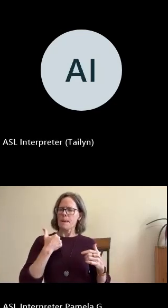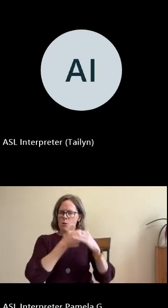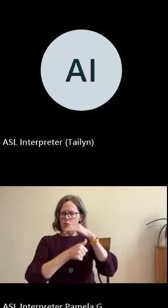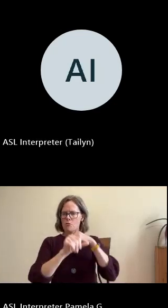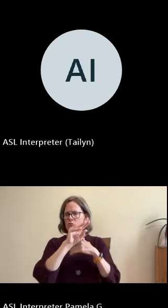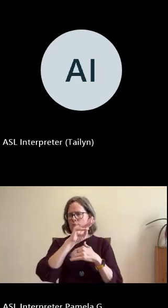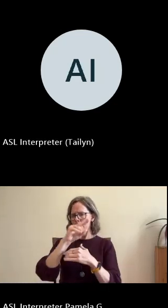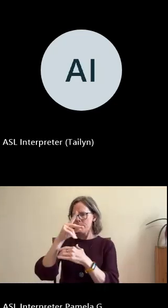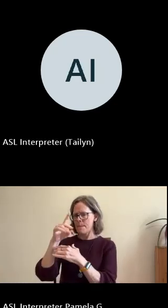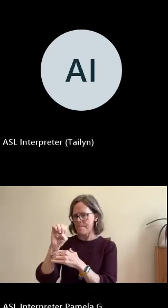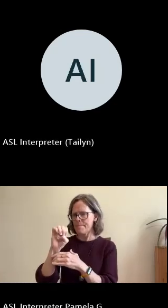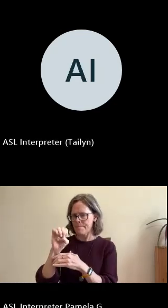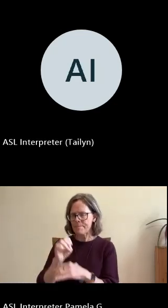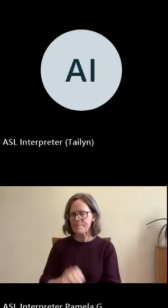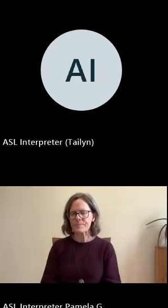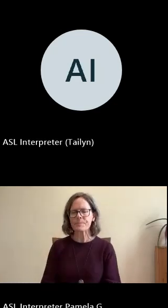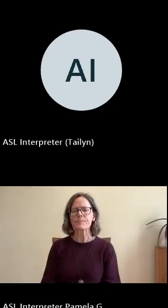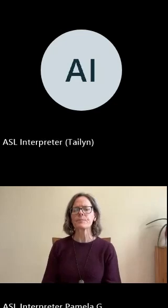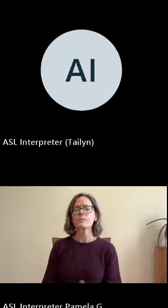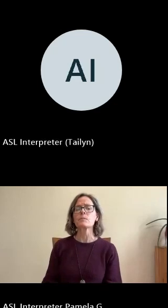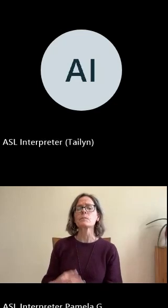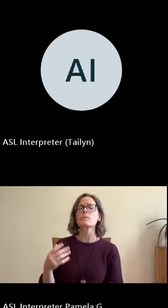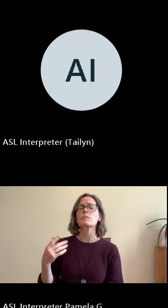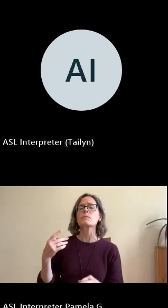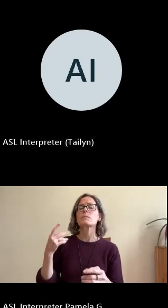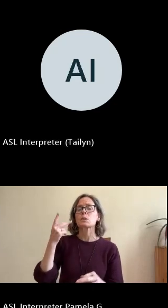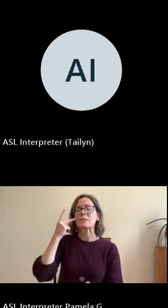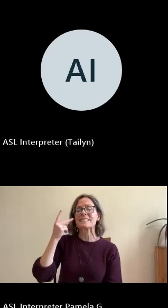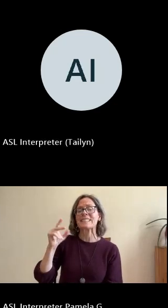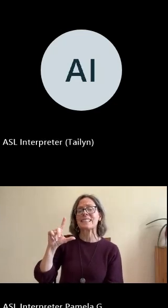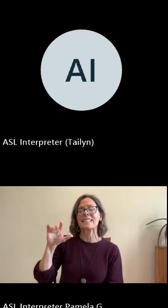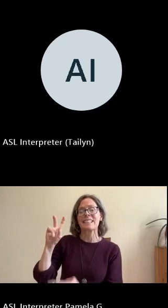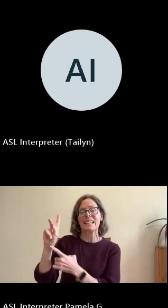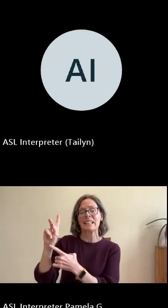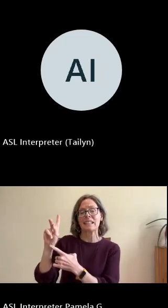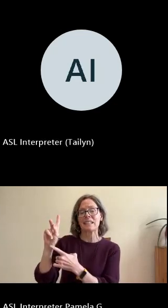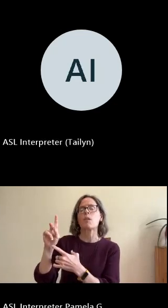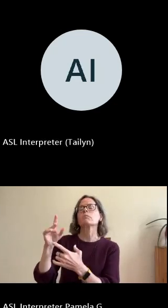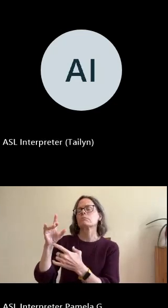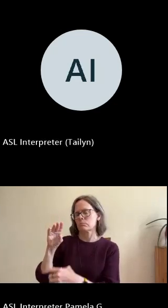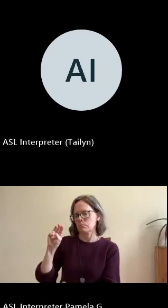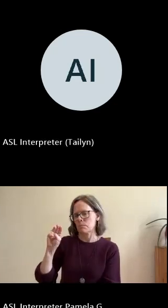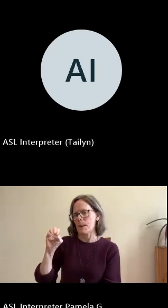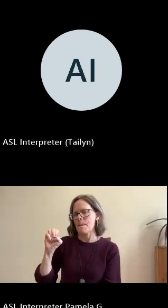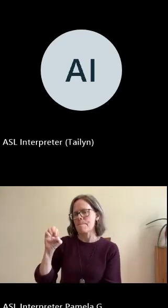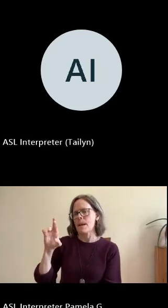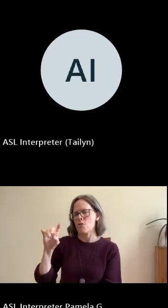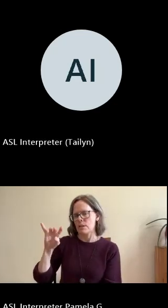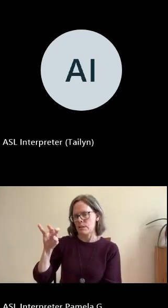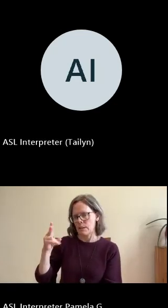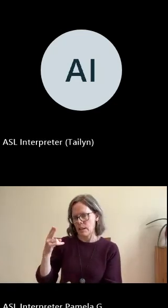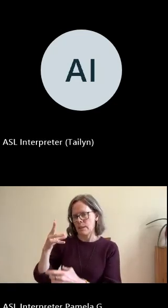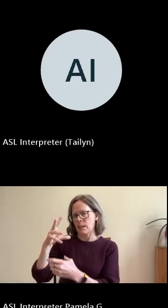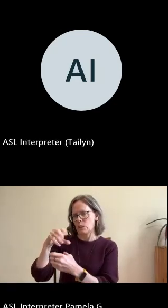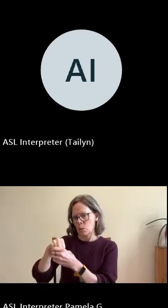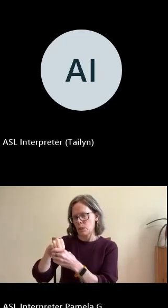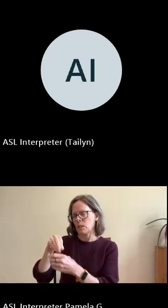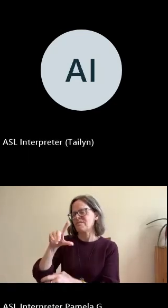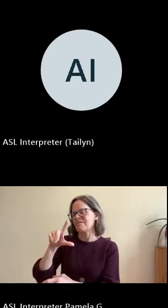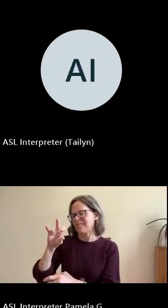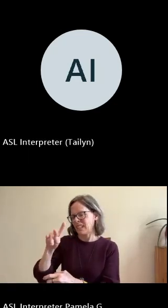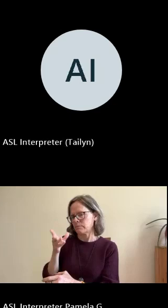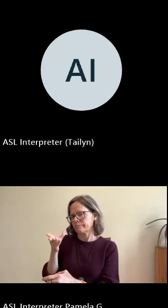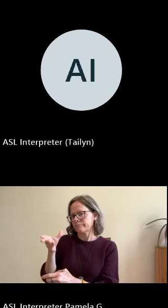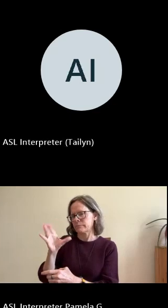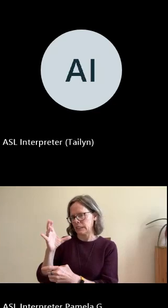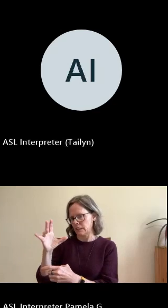the link here, and I think great, Meredith put that in the chat, so thanks, Meredith. So we can